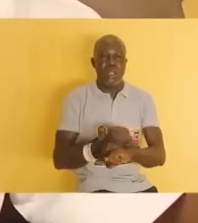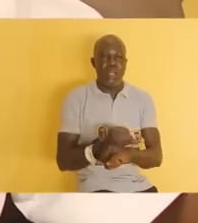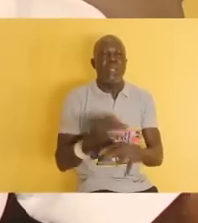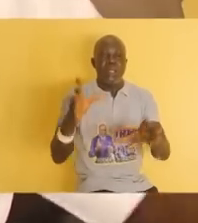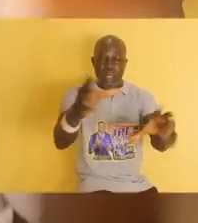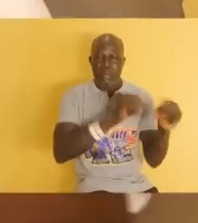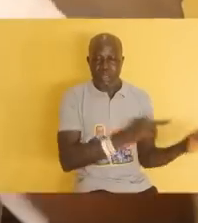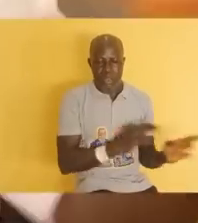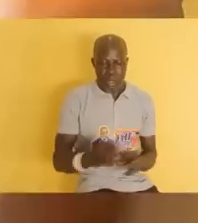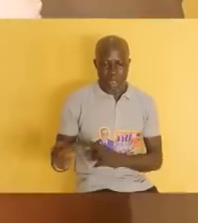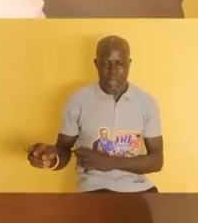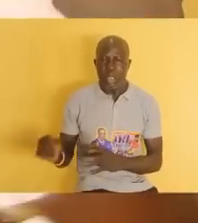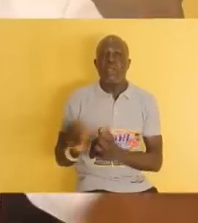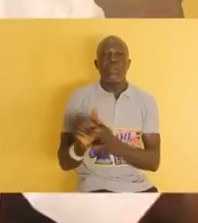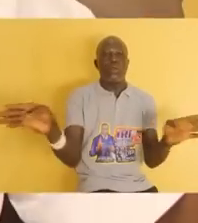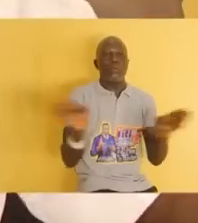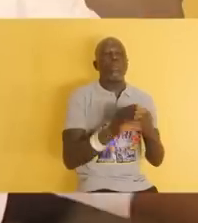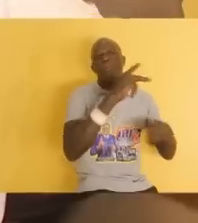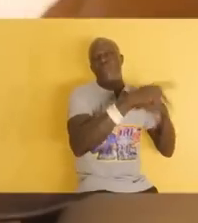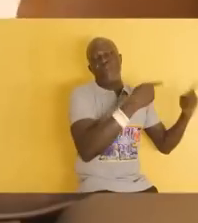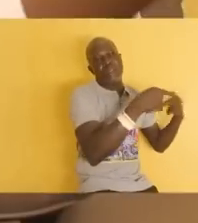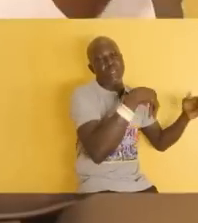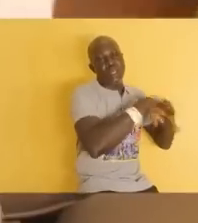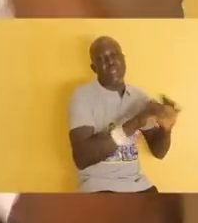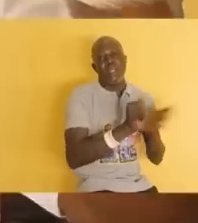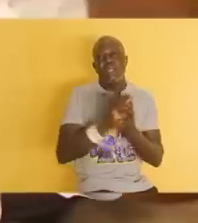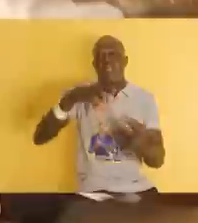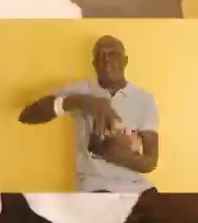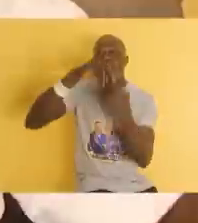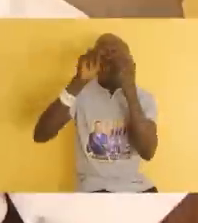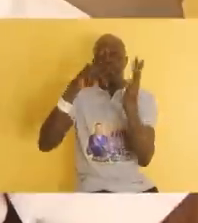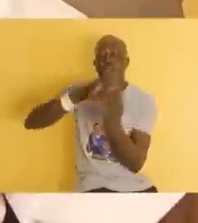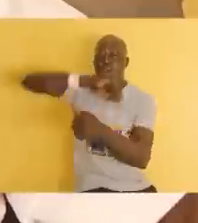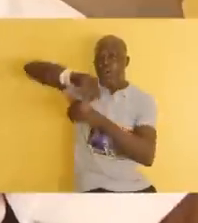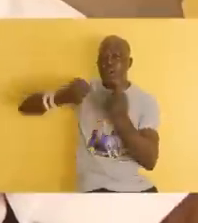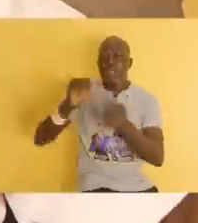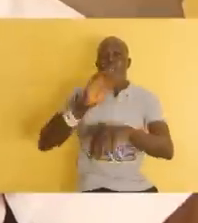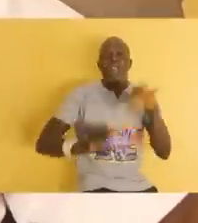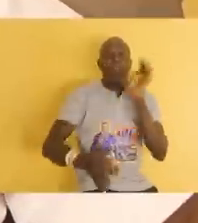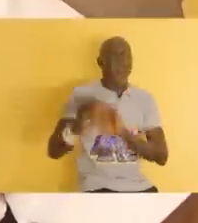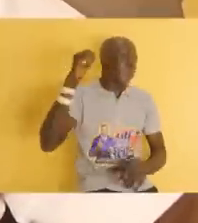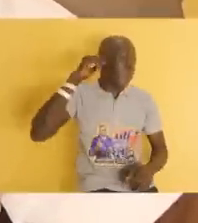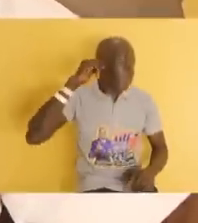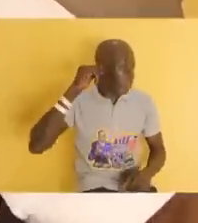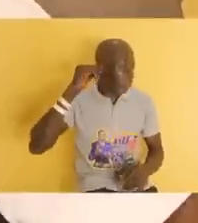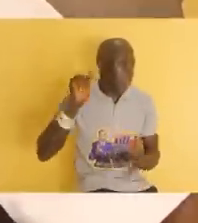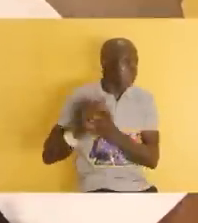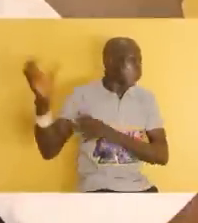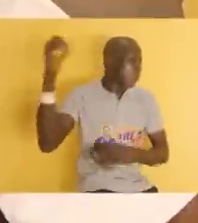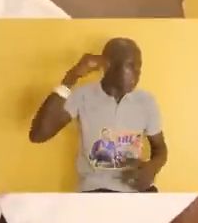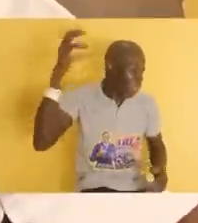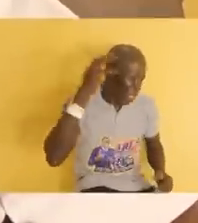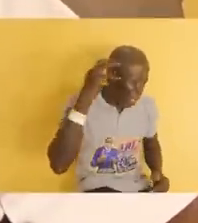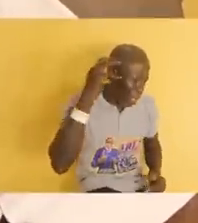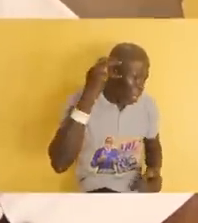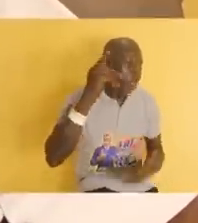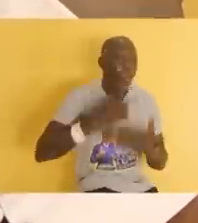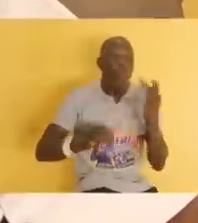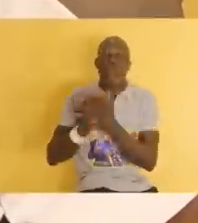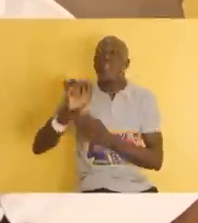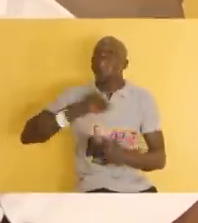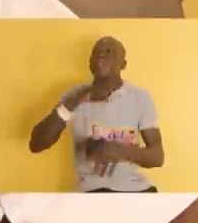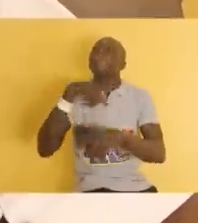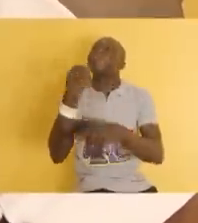get ready get prepared lati pade woli to be the prophet kan so ro yi for special and the pani eti you want to have o ti e mi